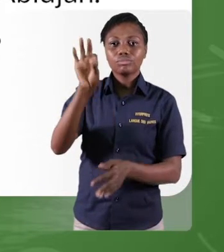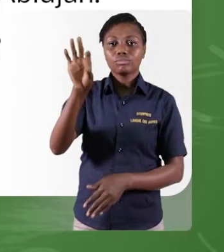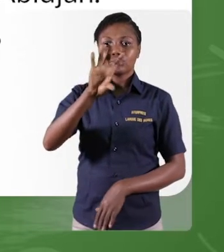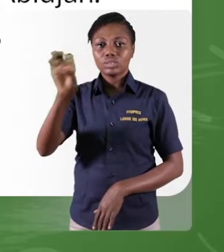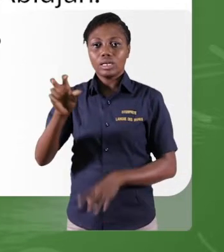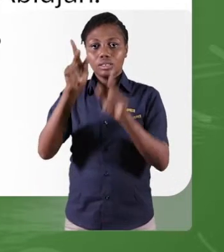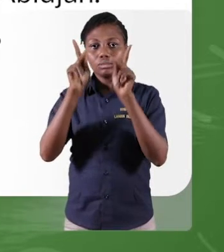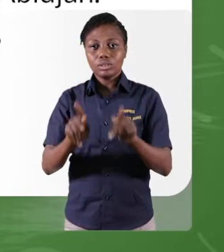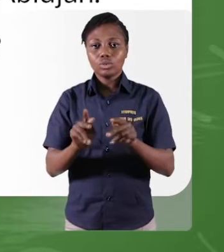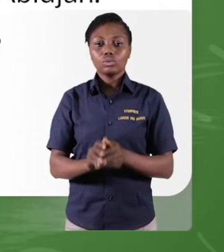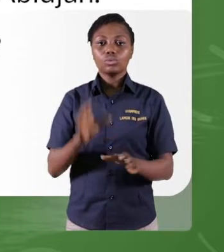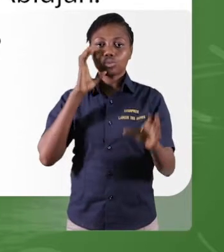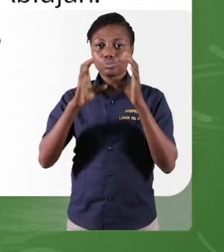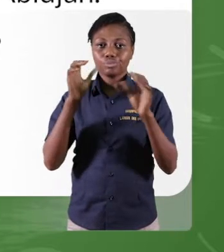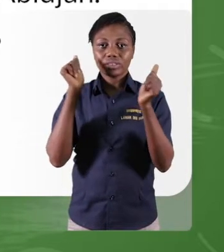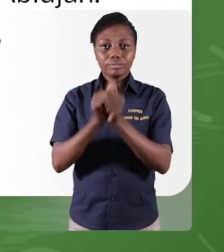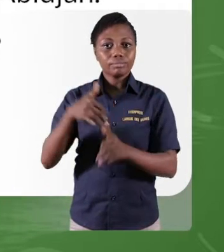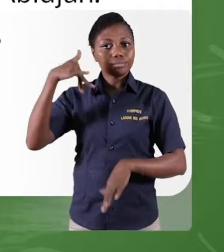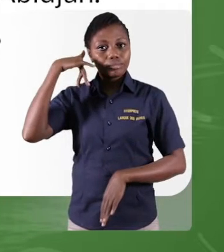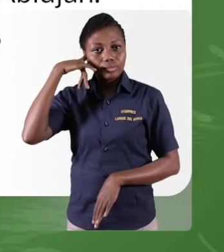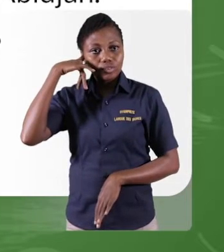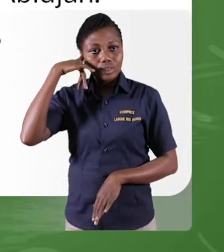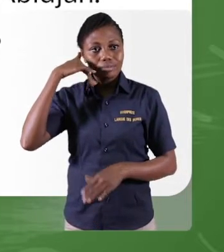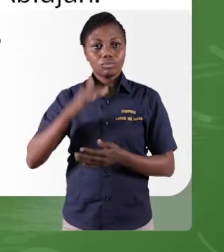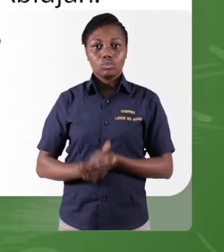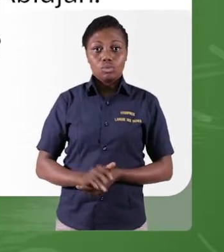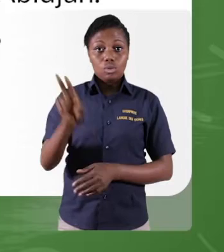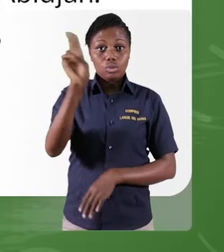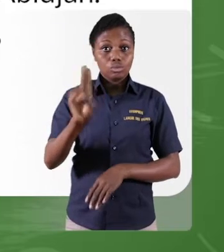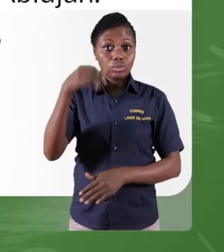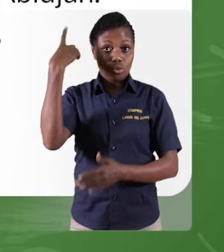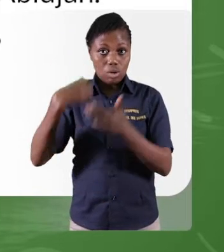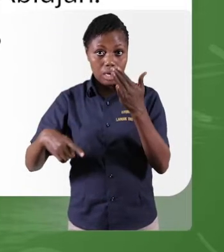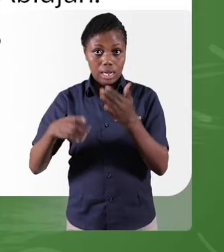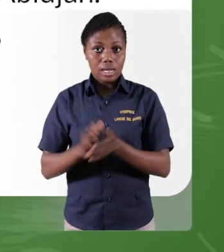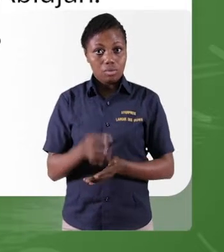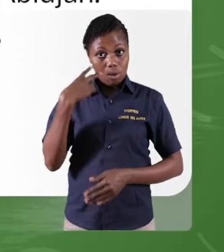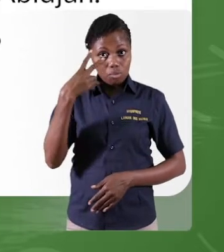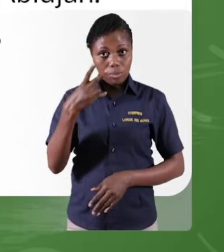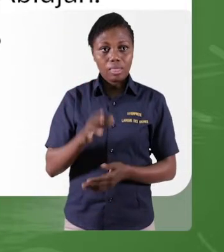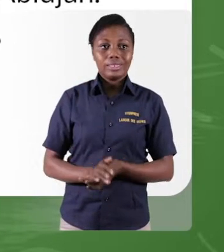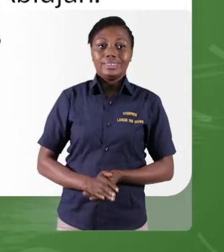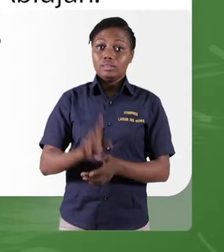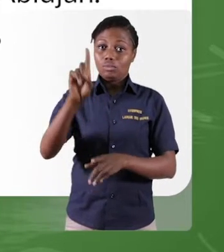in 1900. Here we choose the negative form because surely